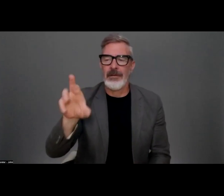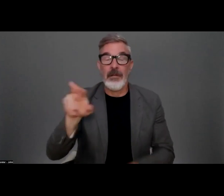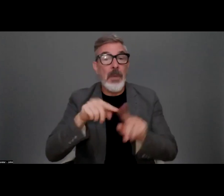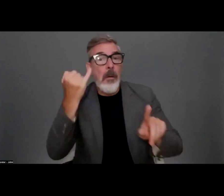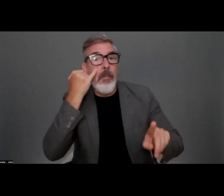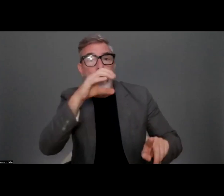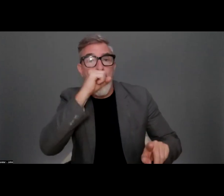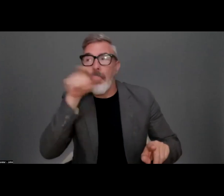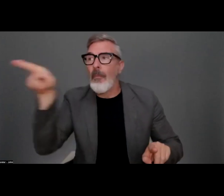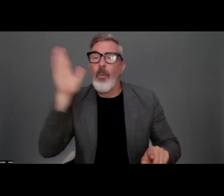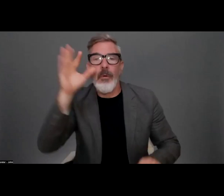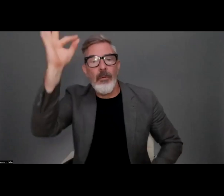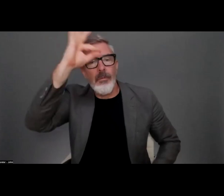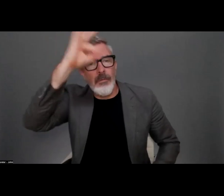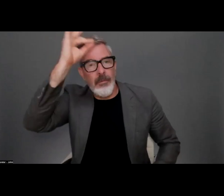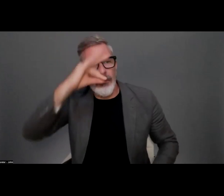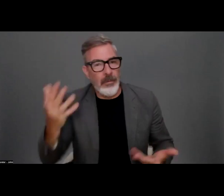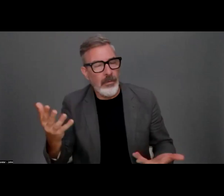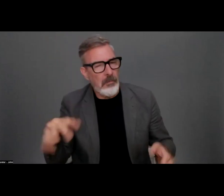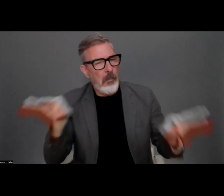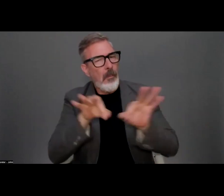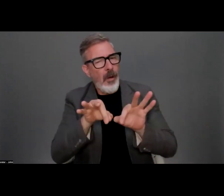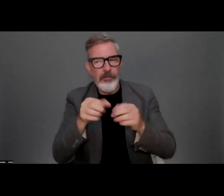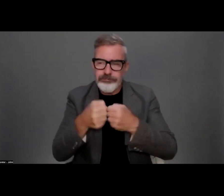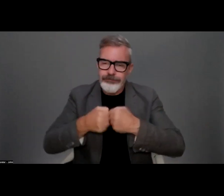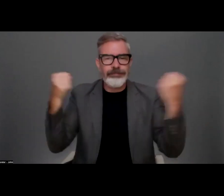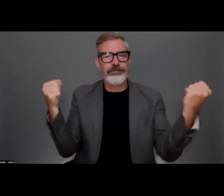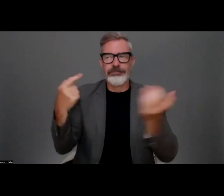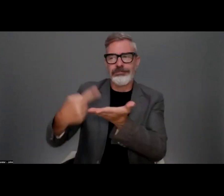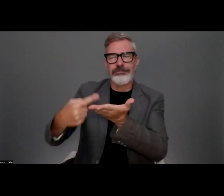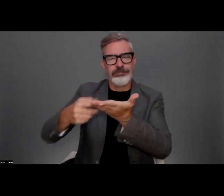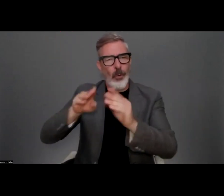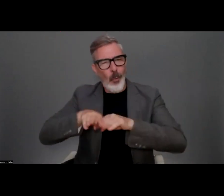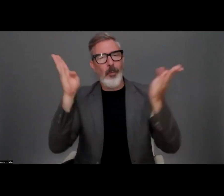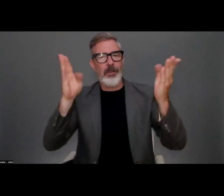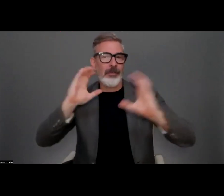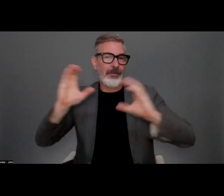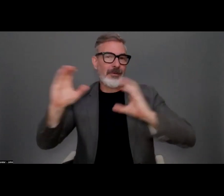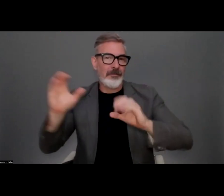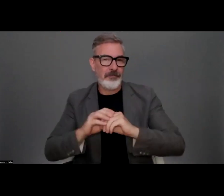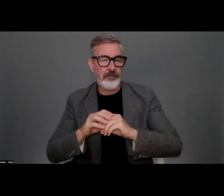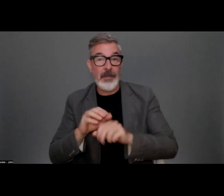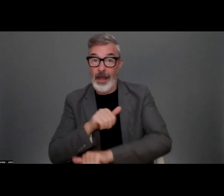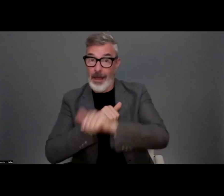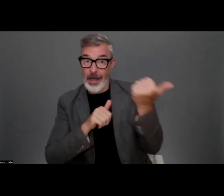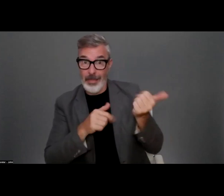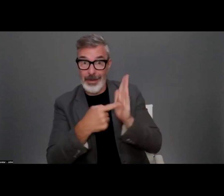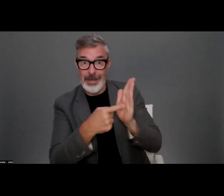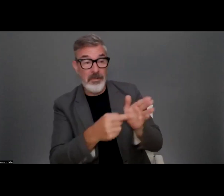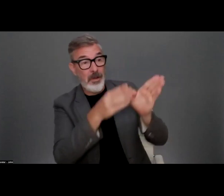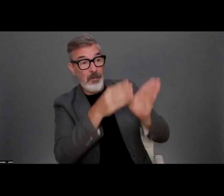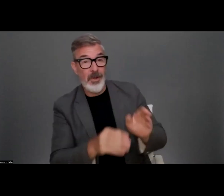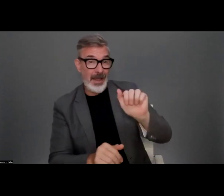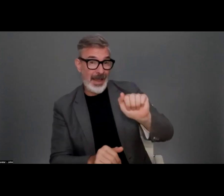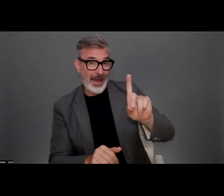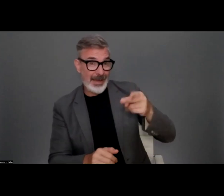Another example is I happen to have been having a conversation about being somebody with ADHD and a neurodiverse